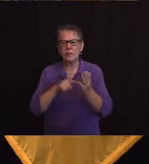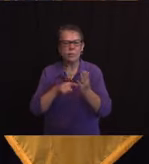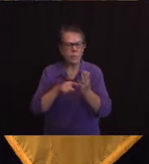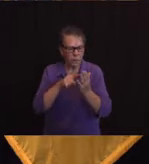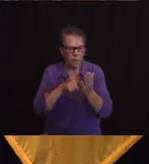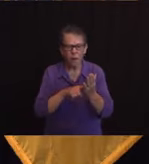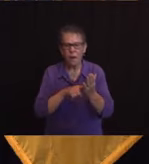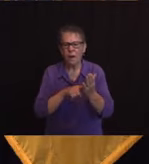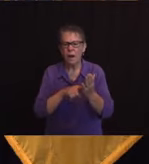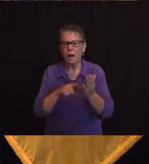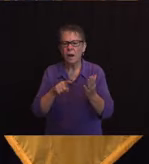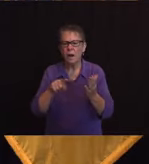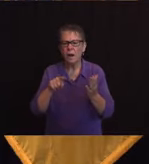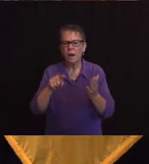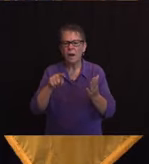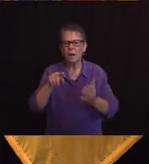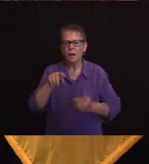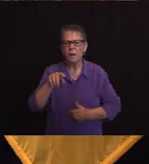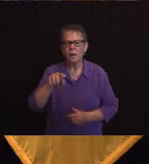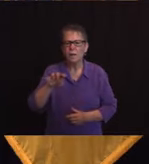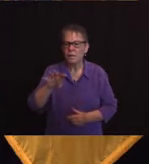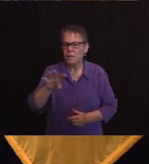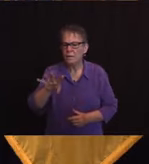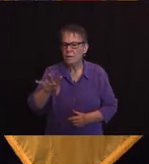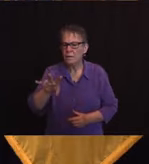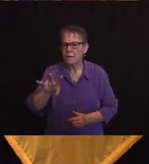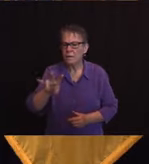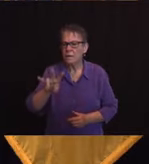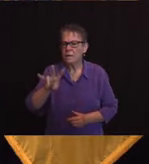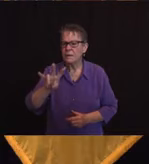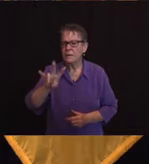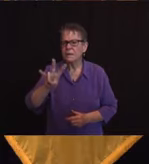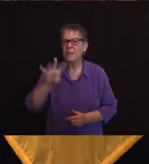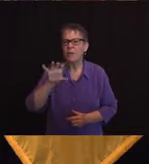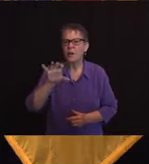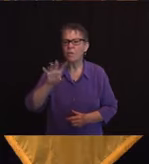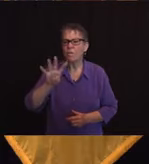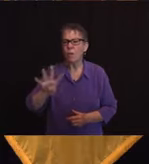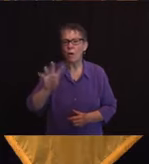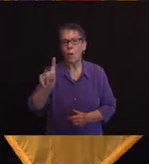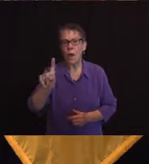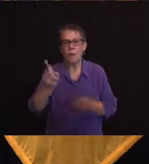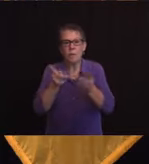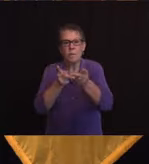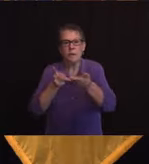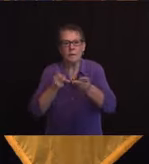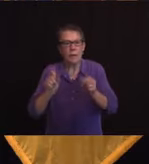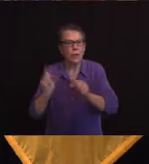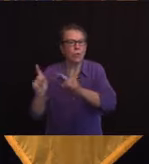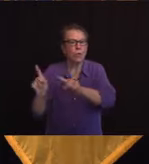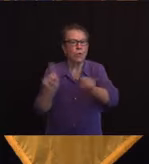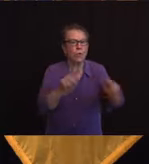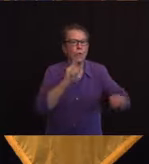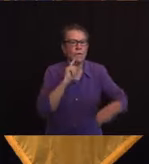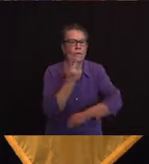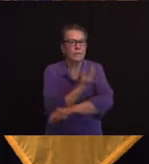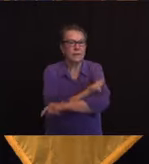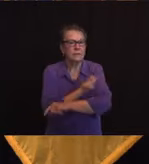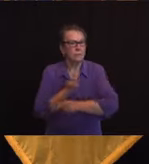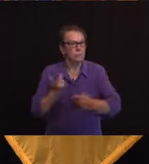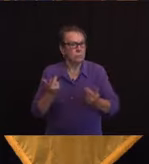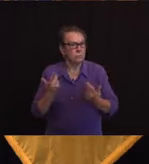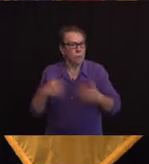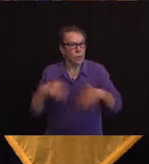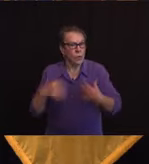741. And so that number can go up, and it will go up once we get the supplies to fill the channels.